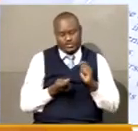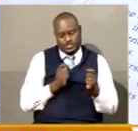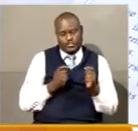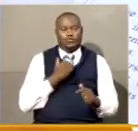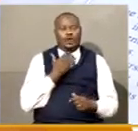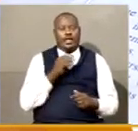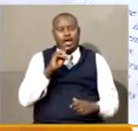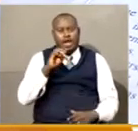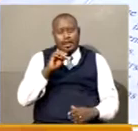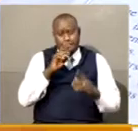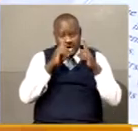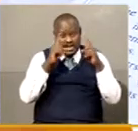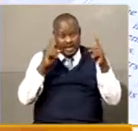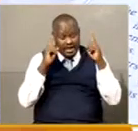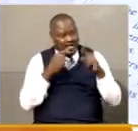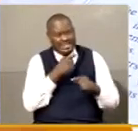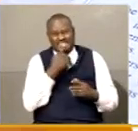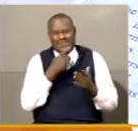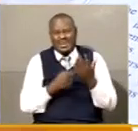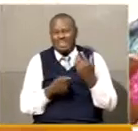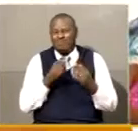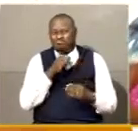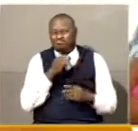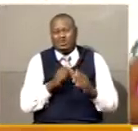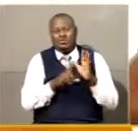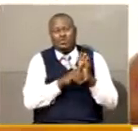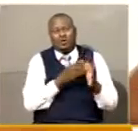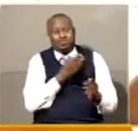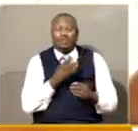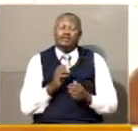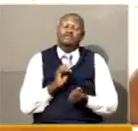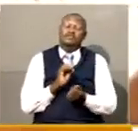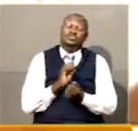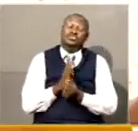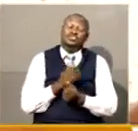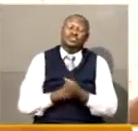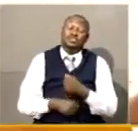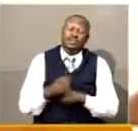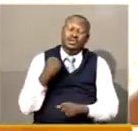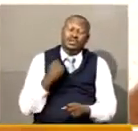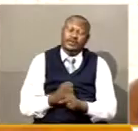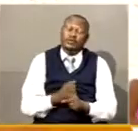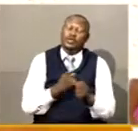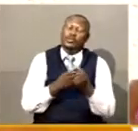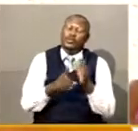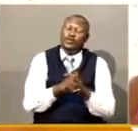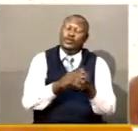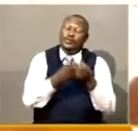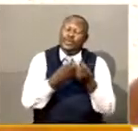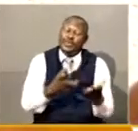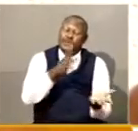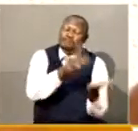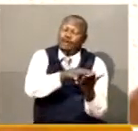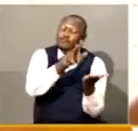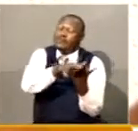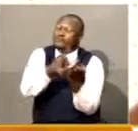Makerere University researcher Dr. Stella Nyanzi. It's 14 years, so many bills are being enacted, they're